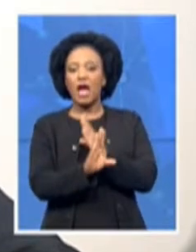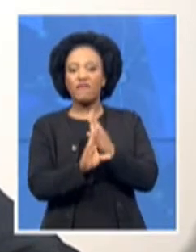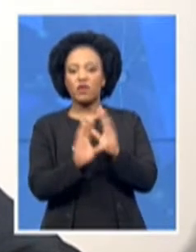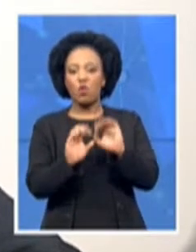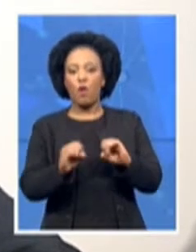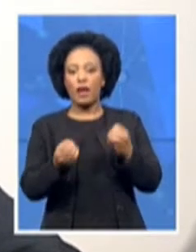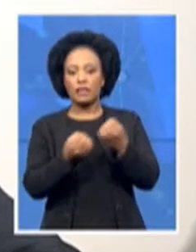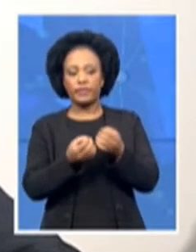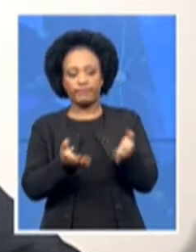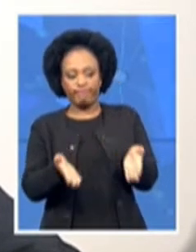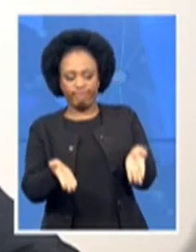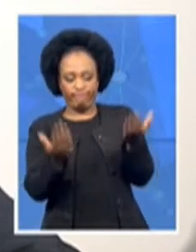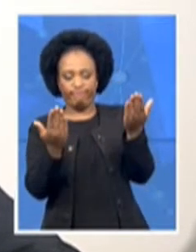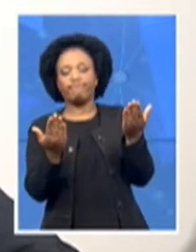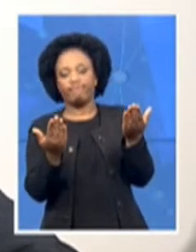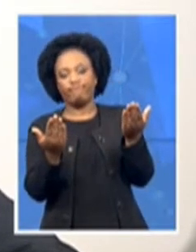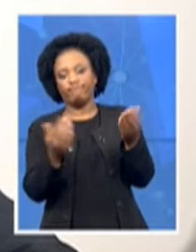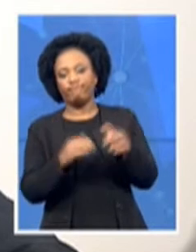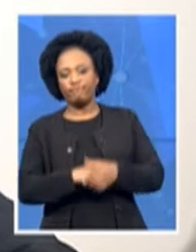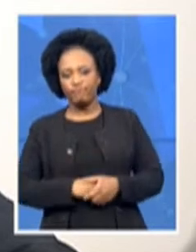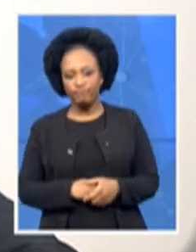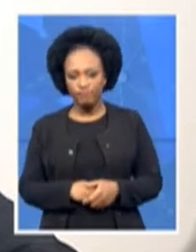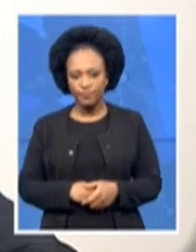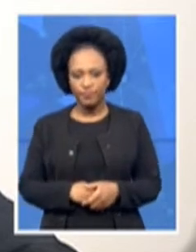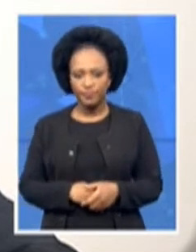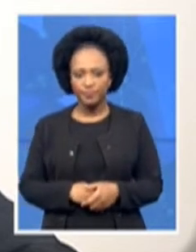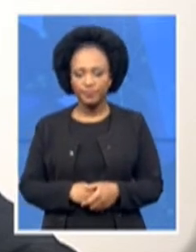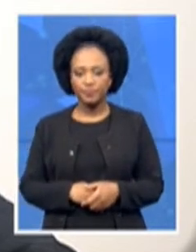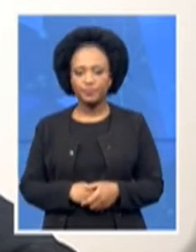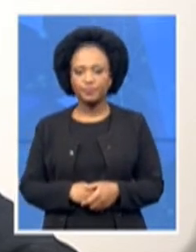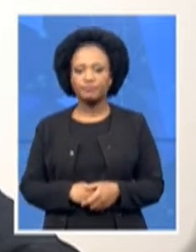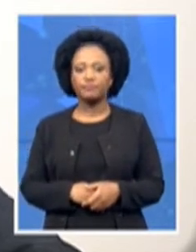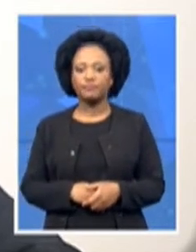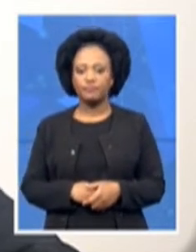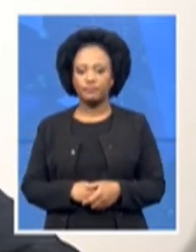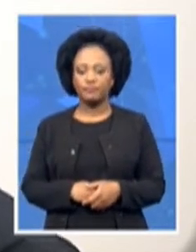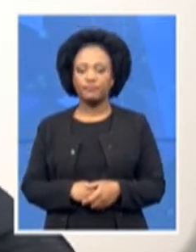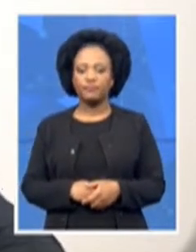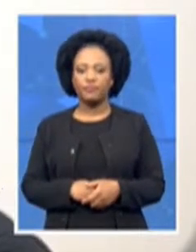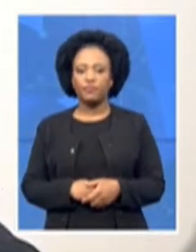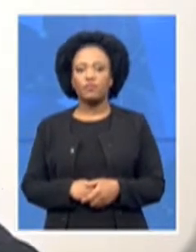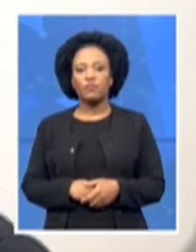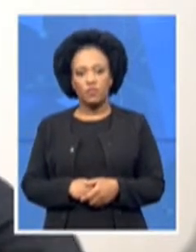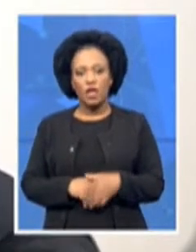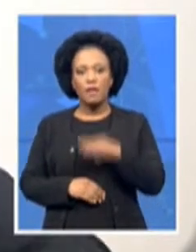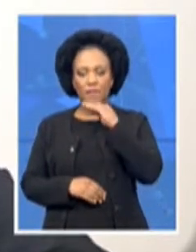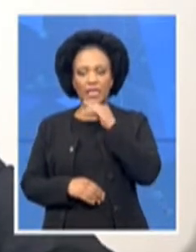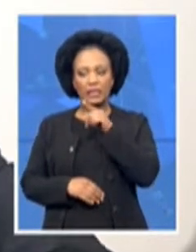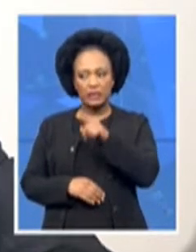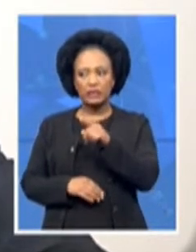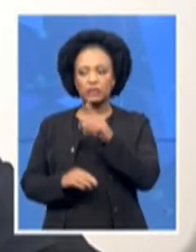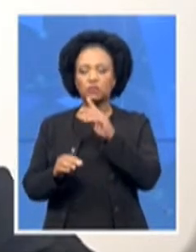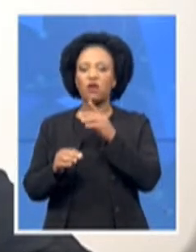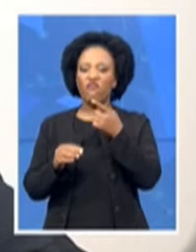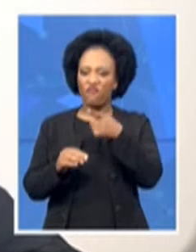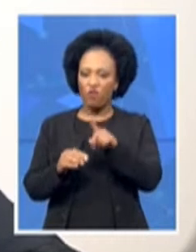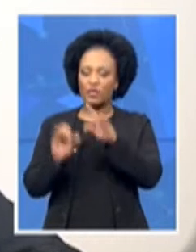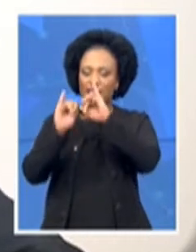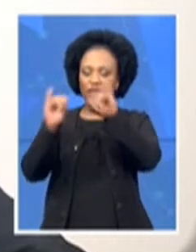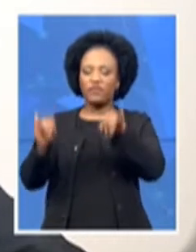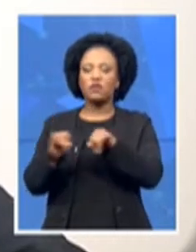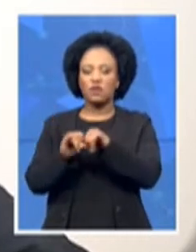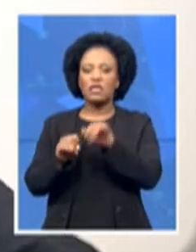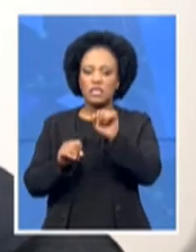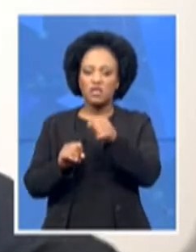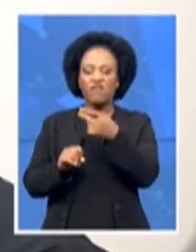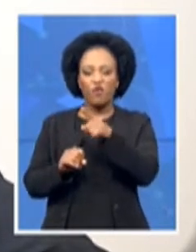So that's really what it will be meant for. Now, The last point which I just want to touch on, because I know it's